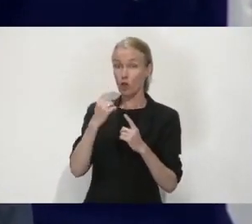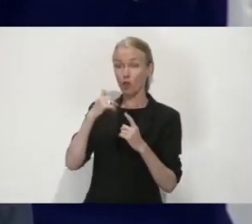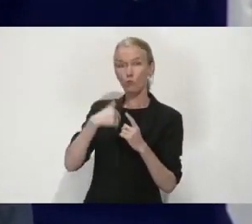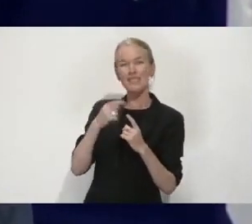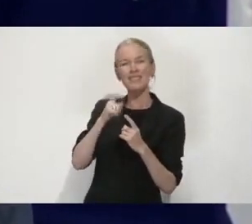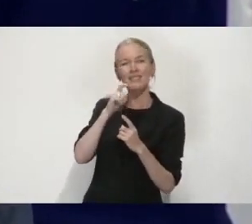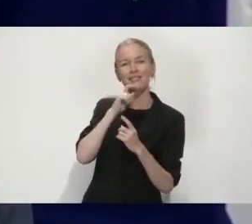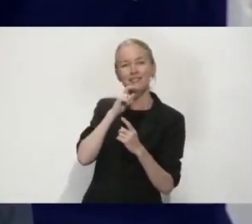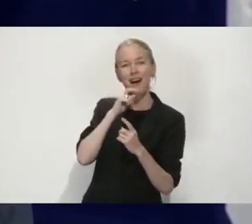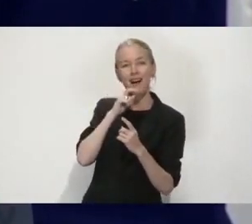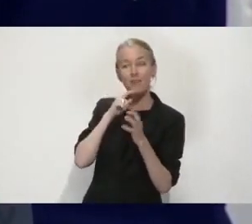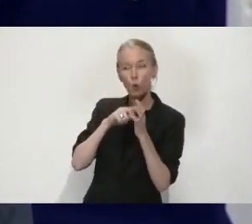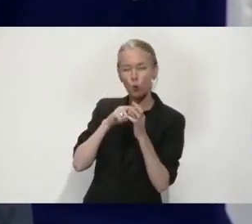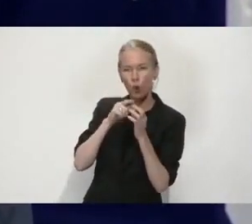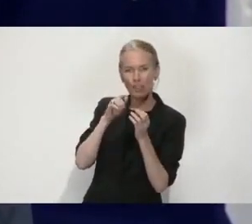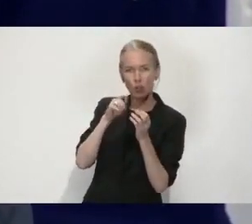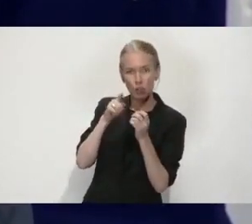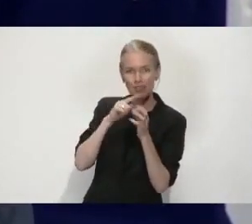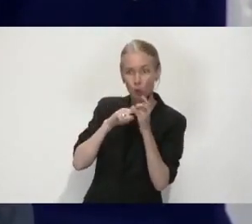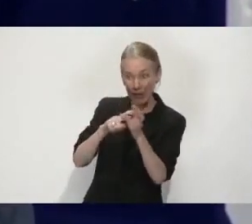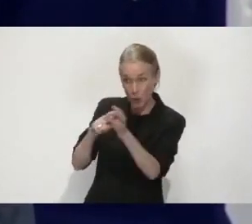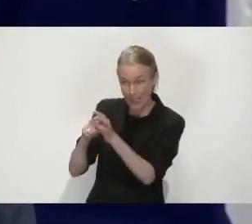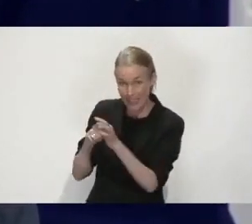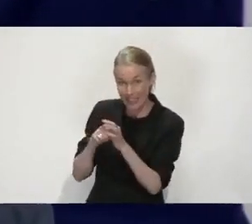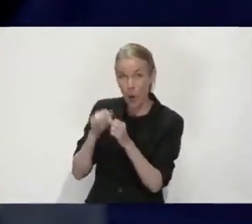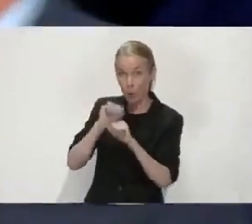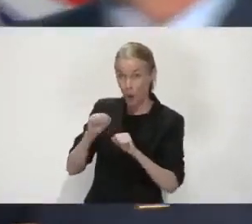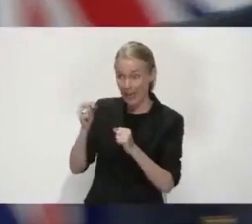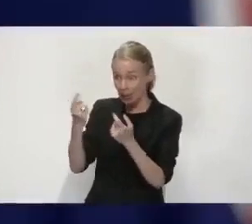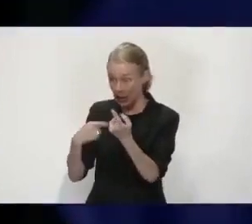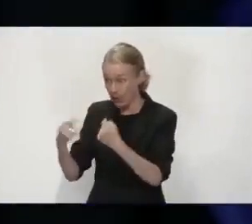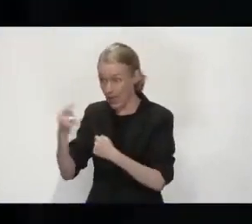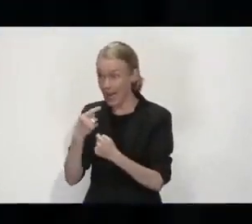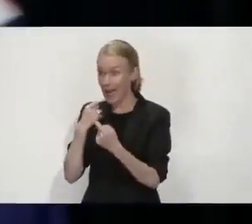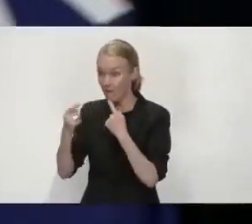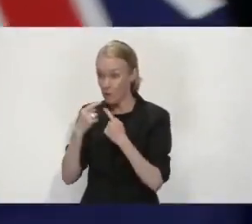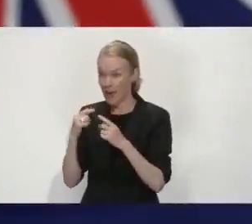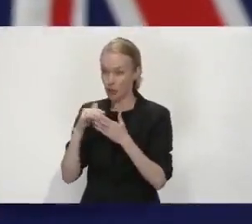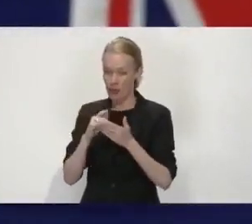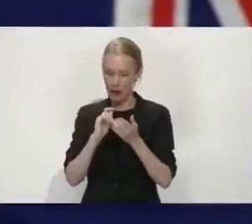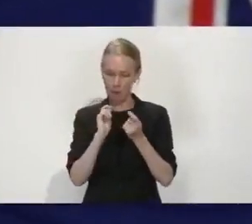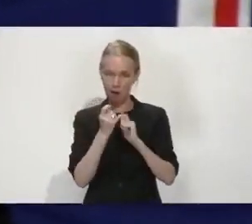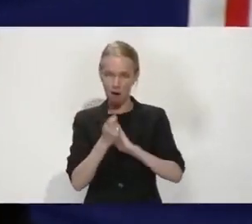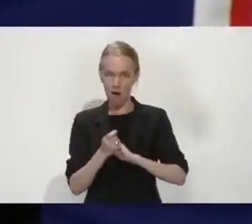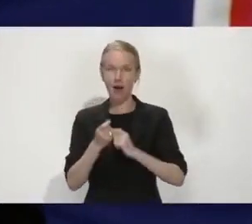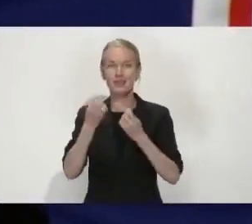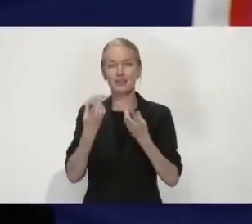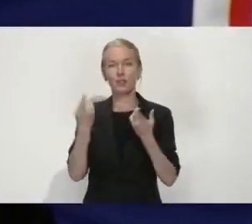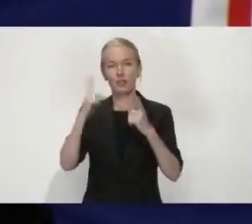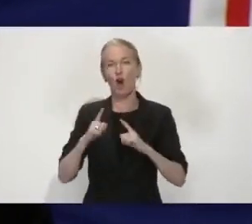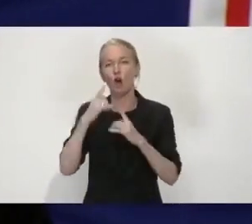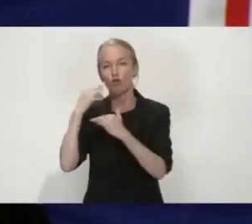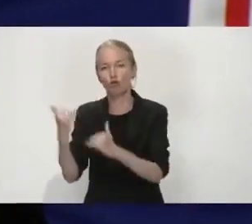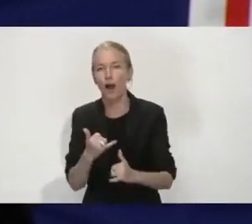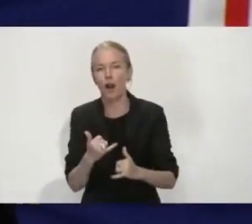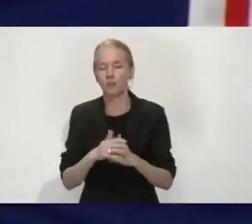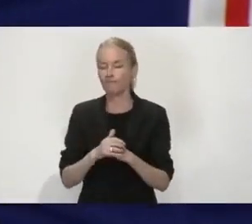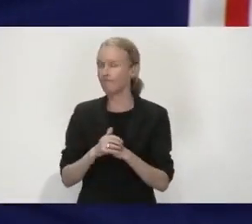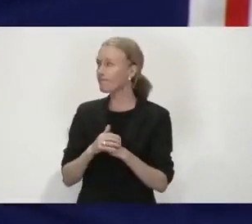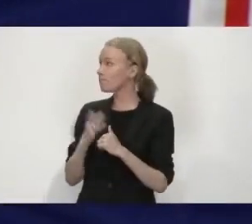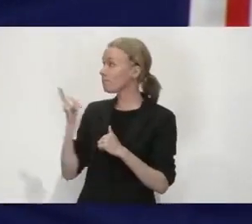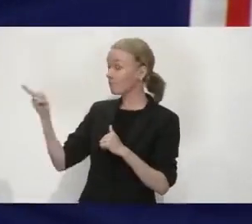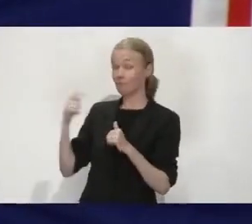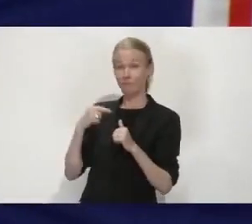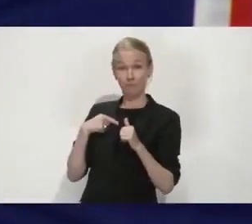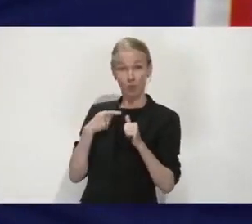able to look to get away with it smartly. So we're thinking about more creative ways that we can use it. So, for example, that a